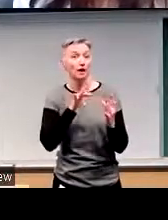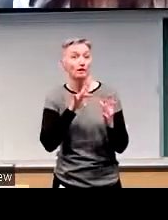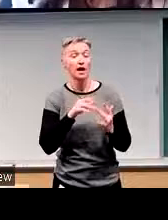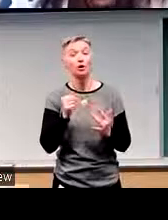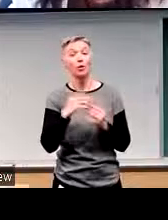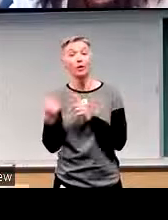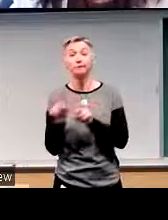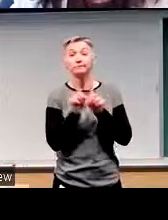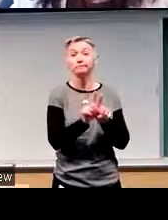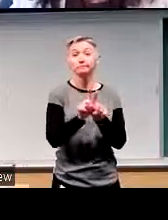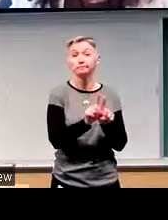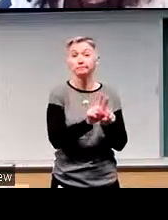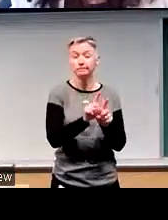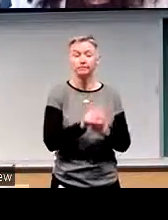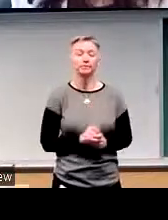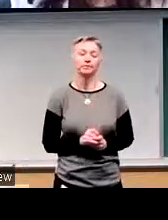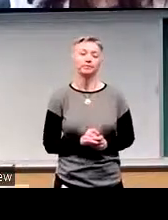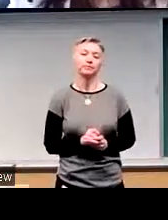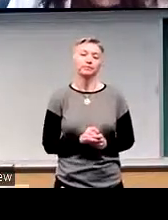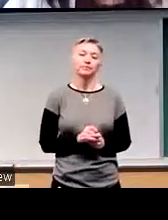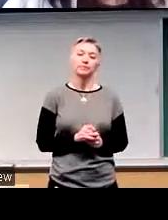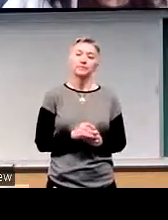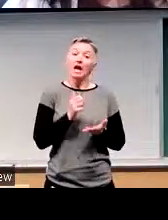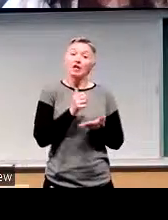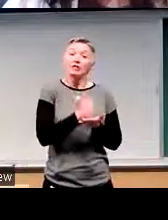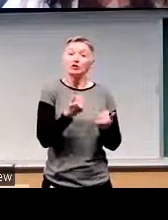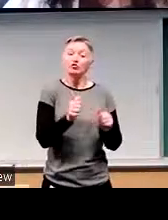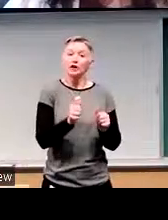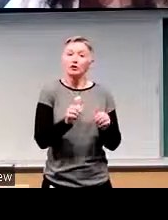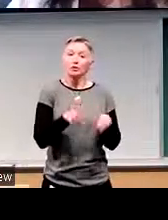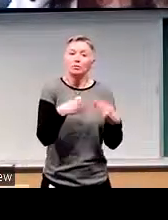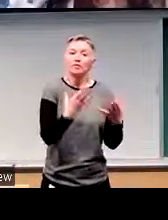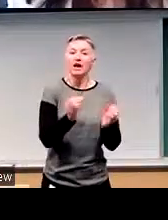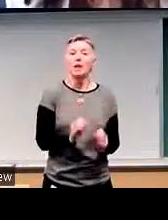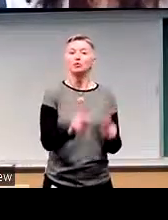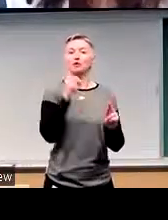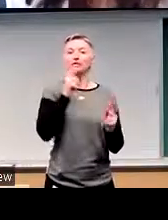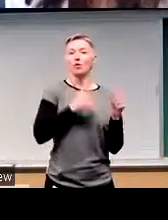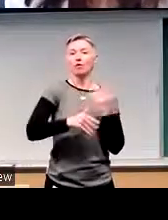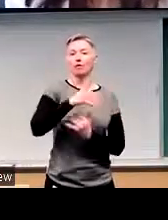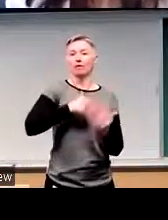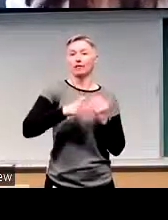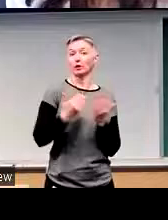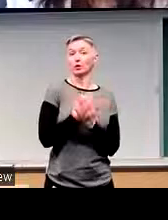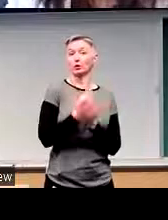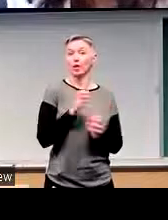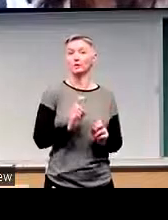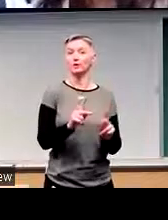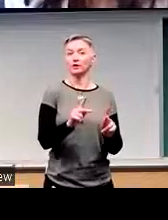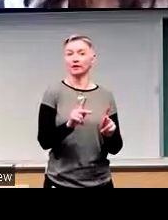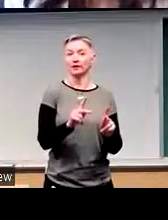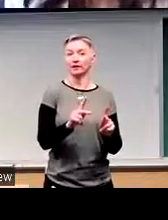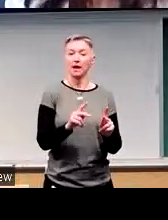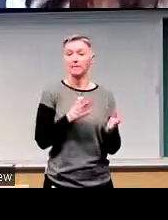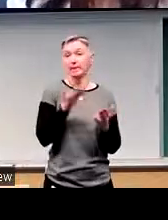companionship, by creating a social opportunity that didn't exist before, that might be more accessible